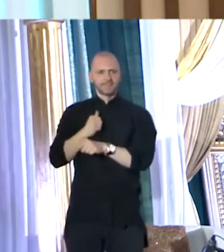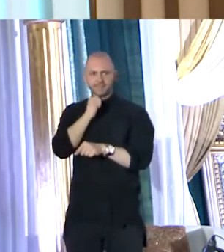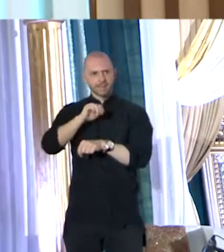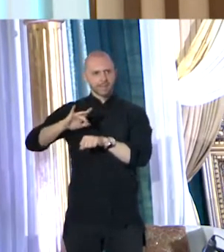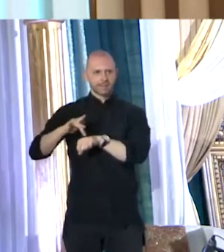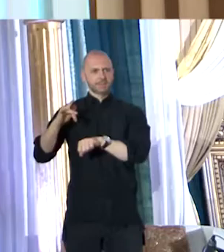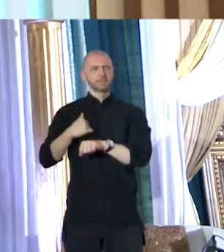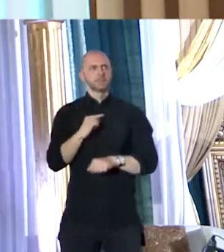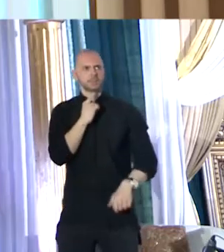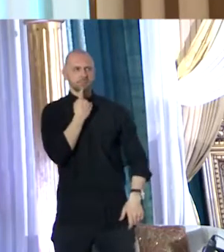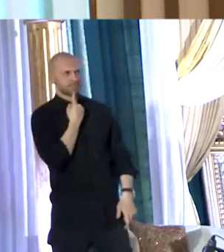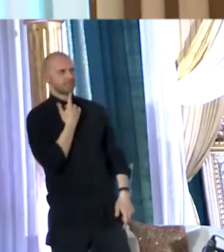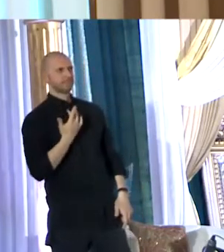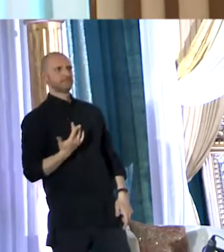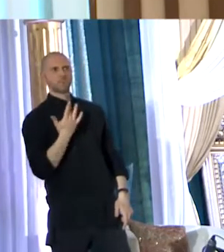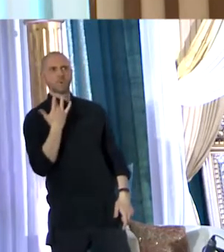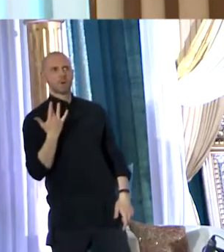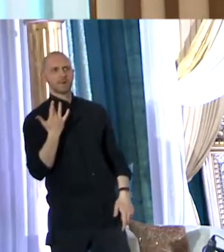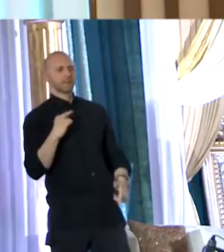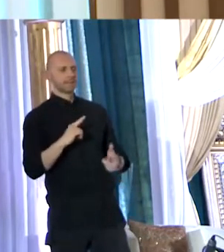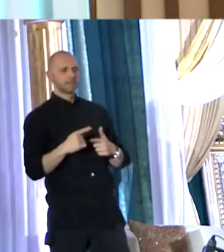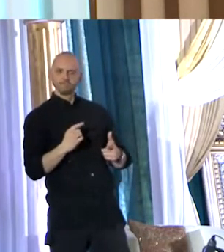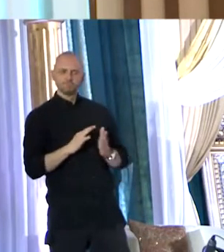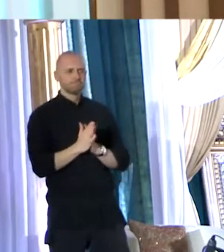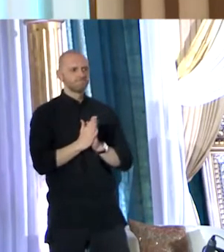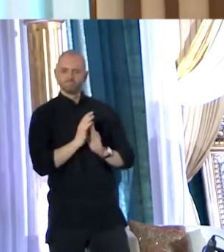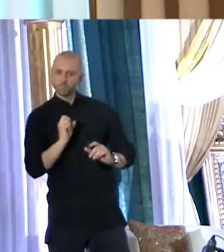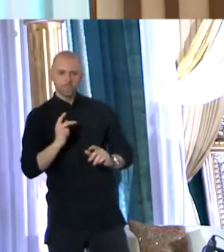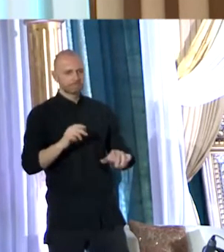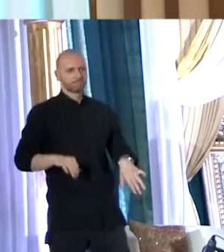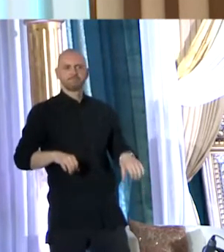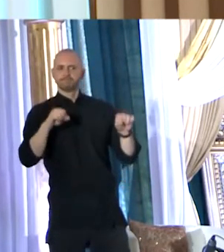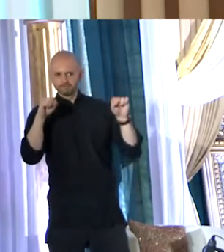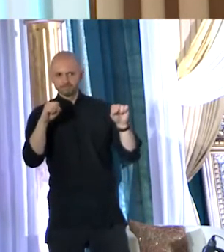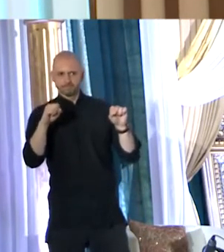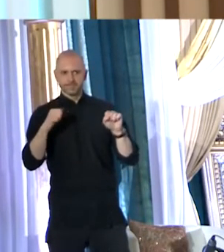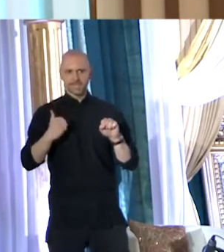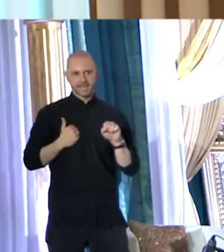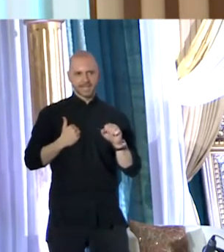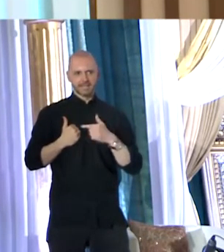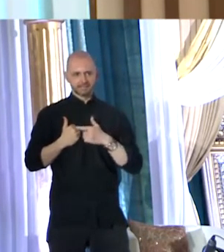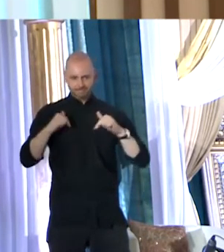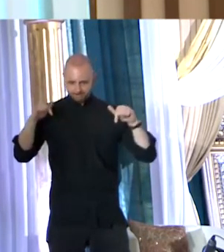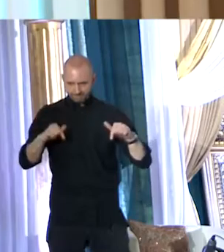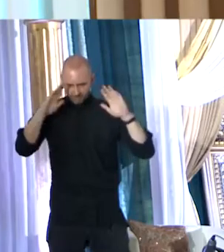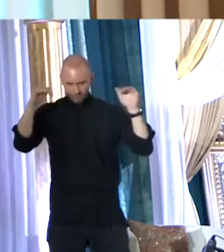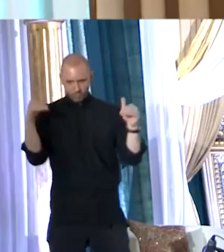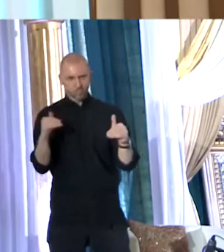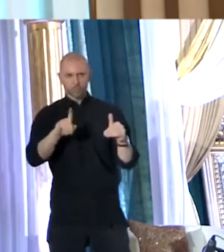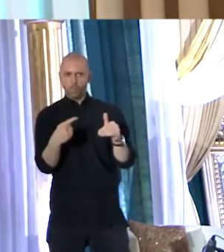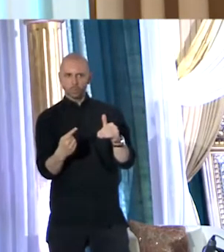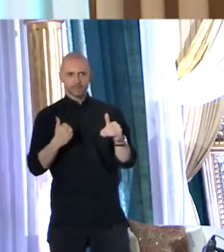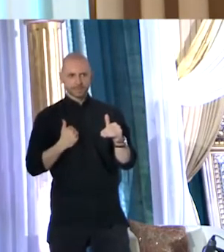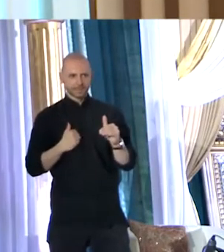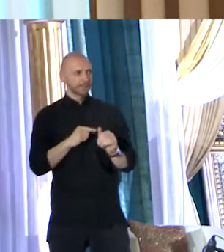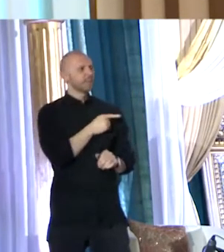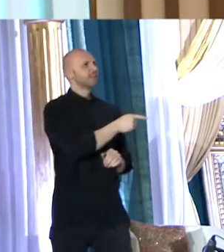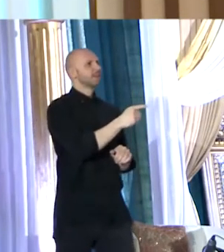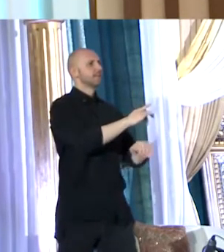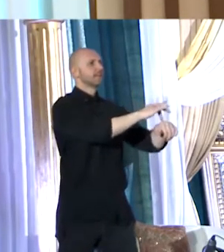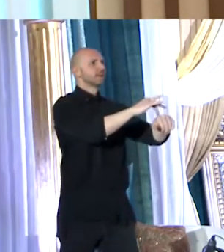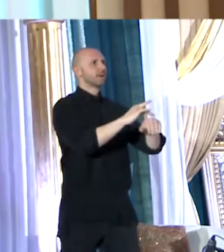then we got inspired to fill this gap. So we conducted our own Canadian version of this same research to fill